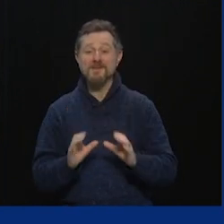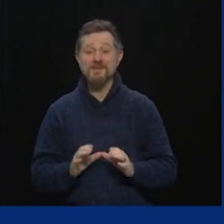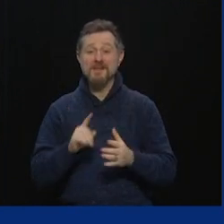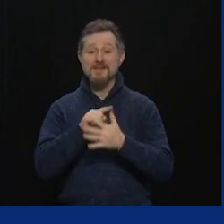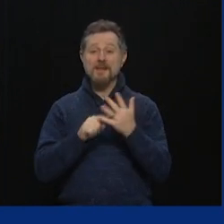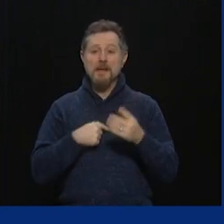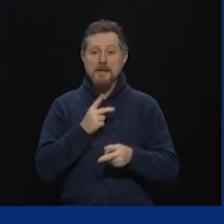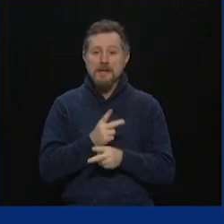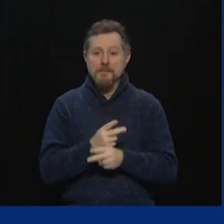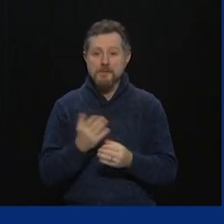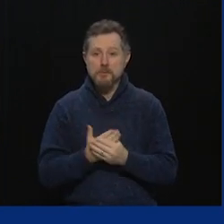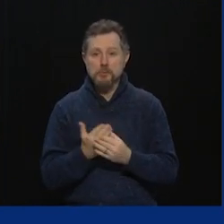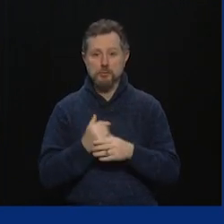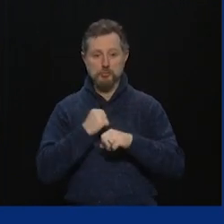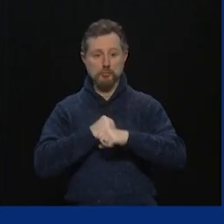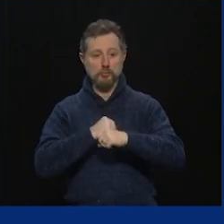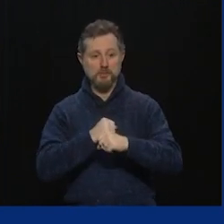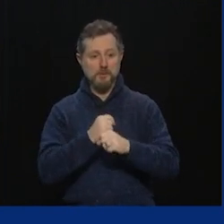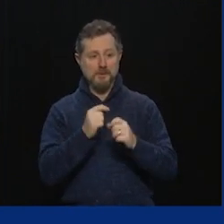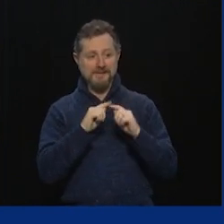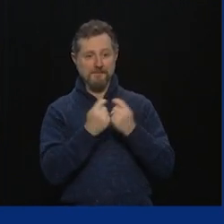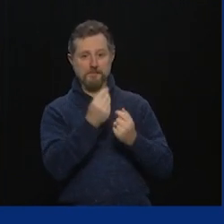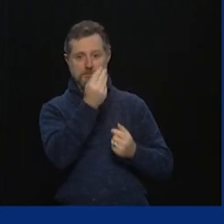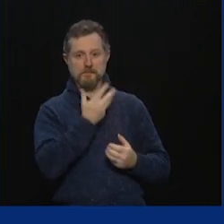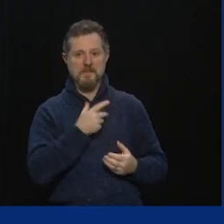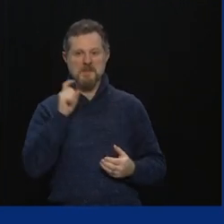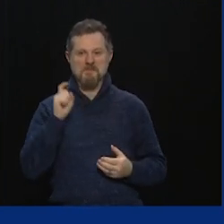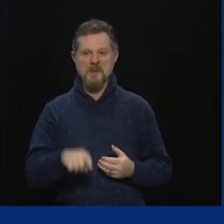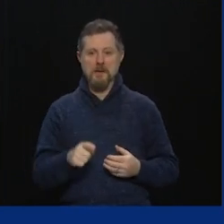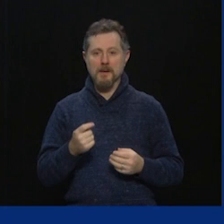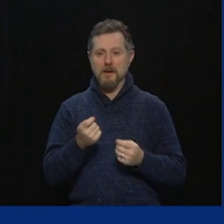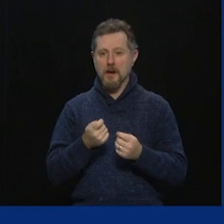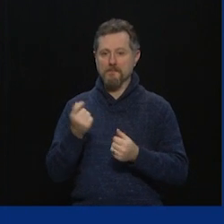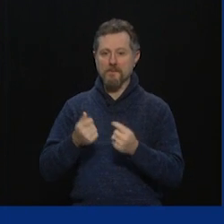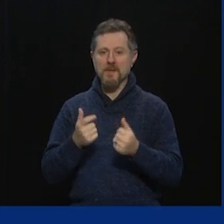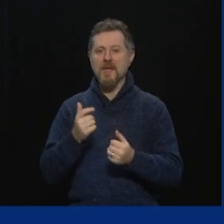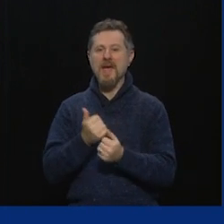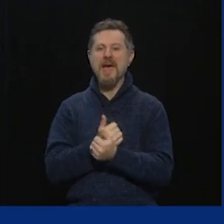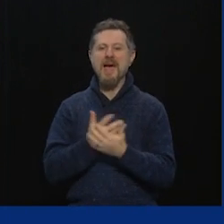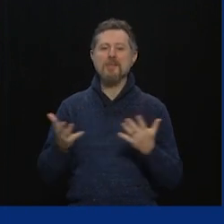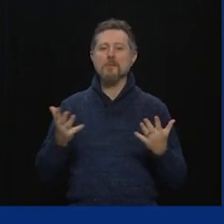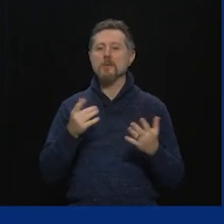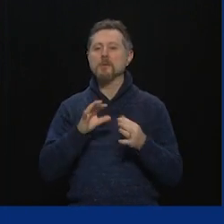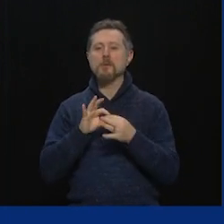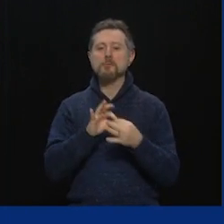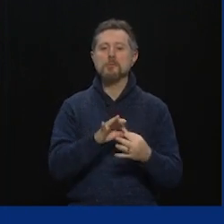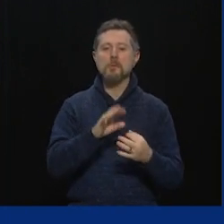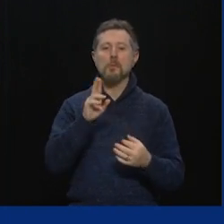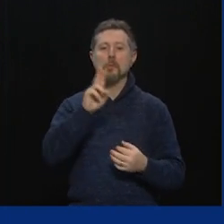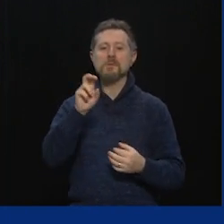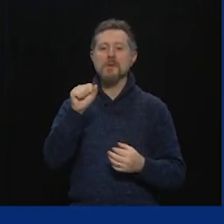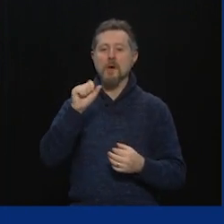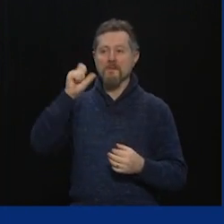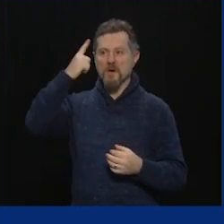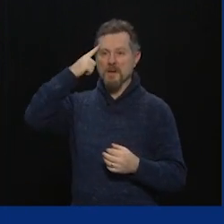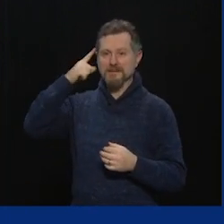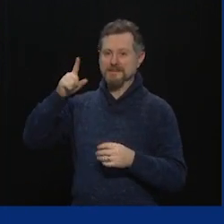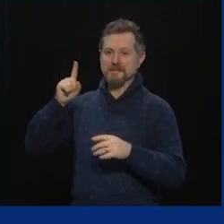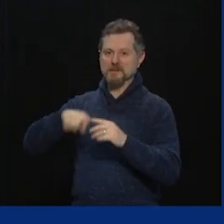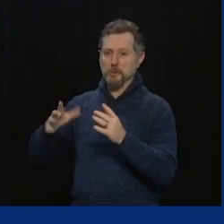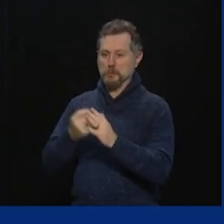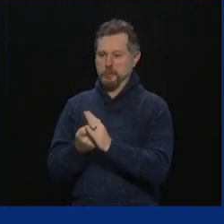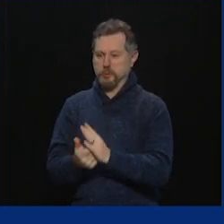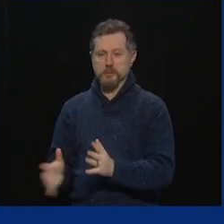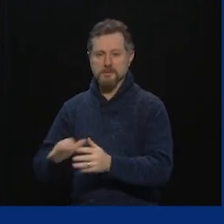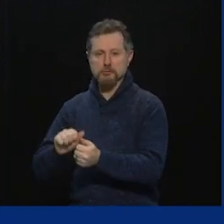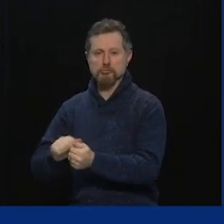our security team that we had to get rid of any kind of association with the US government. And those were the things that I had worked for